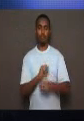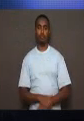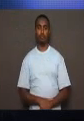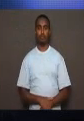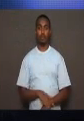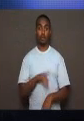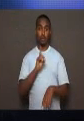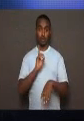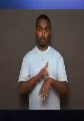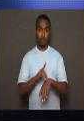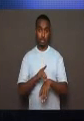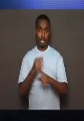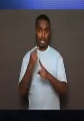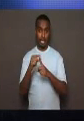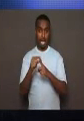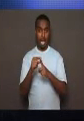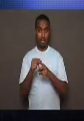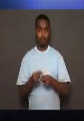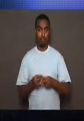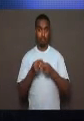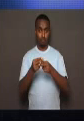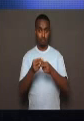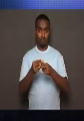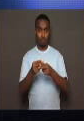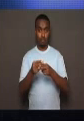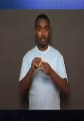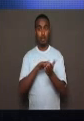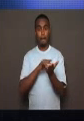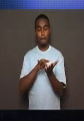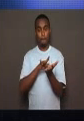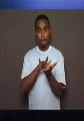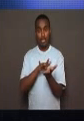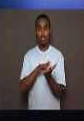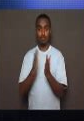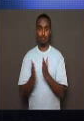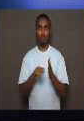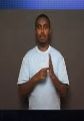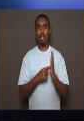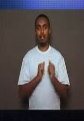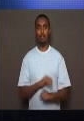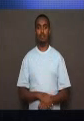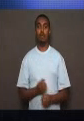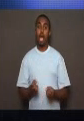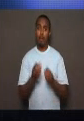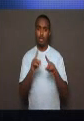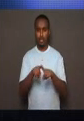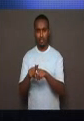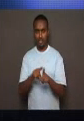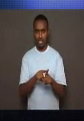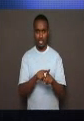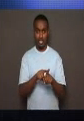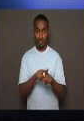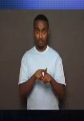A doctor is a term for someone who practices medicine. Since there are many different fields